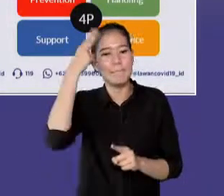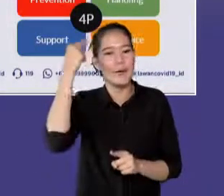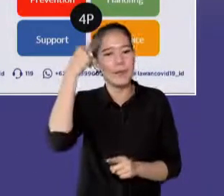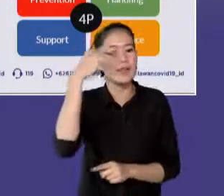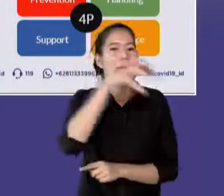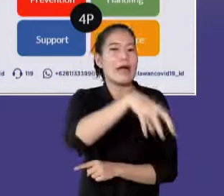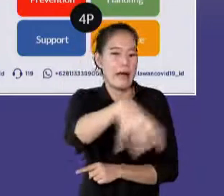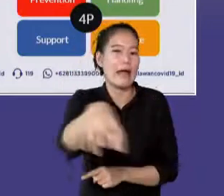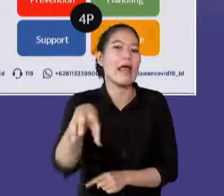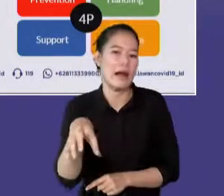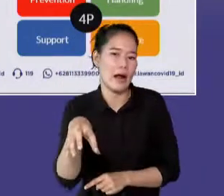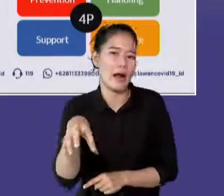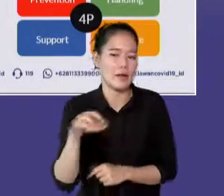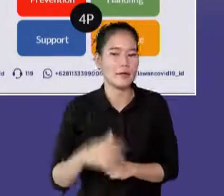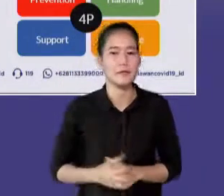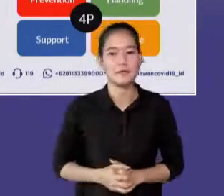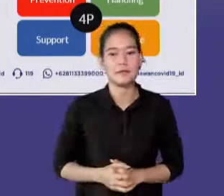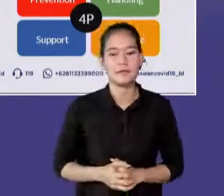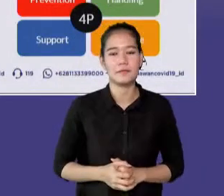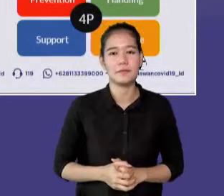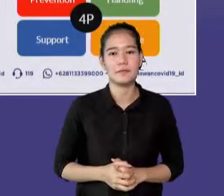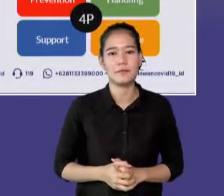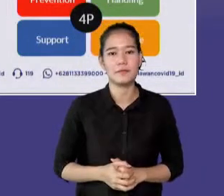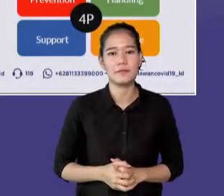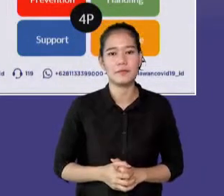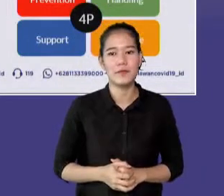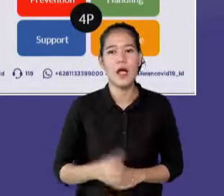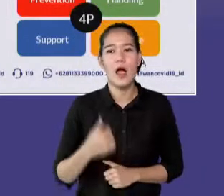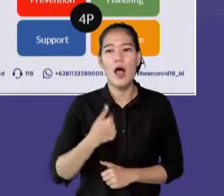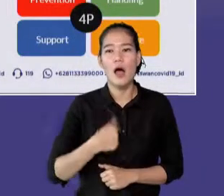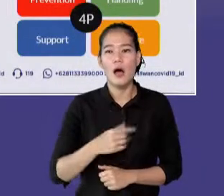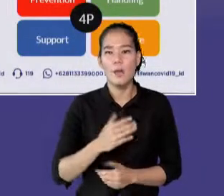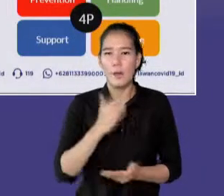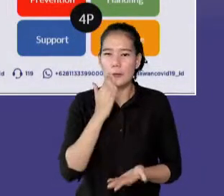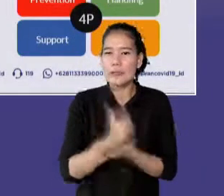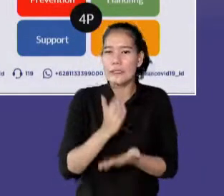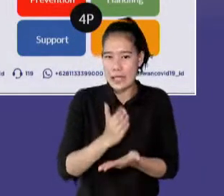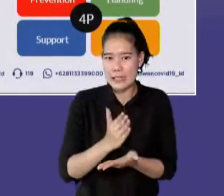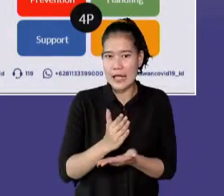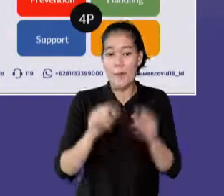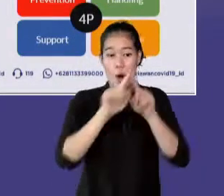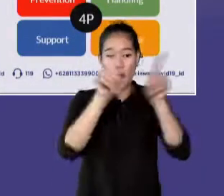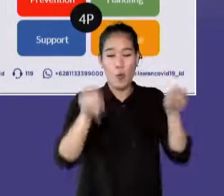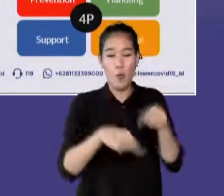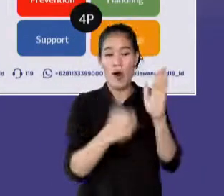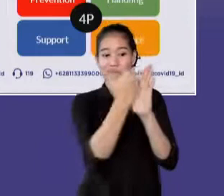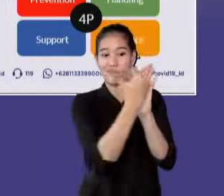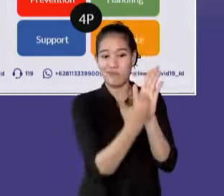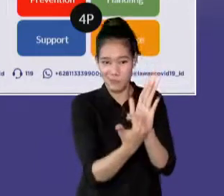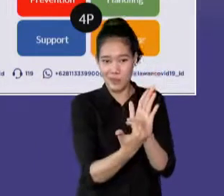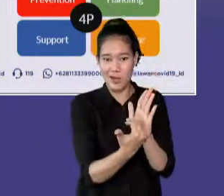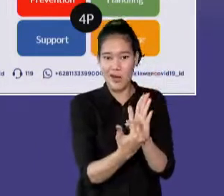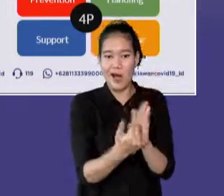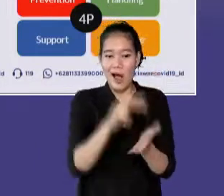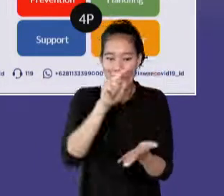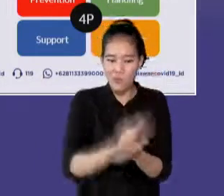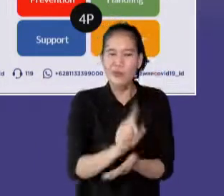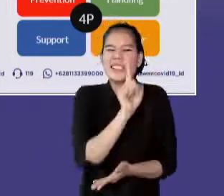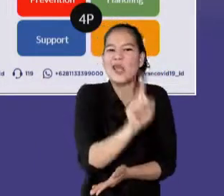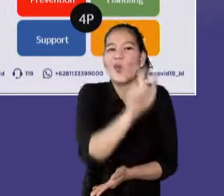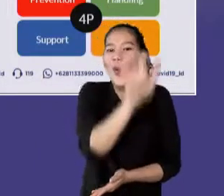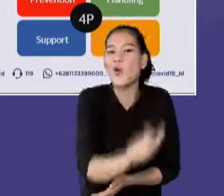according to their respective domiciles. I need to emphasize that this letter is valid for individuals